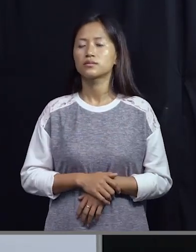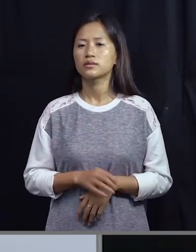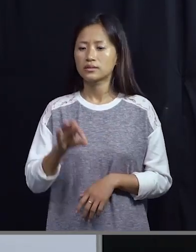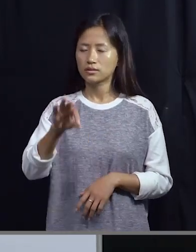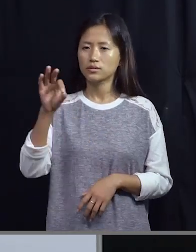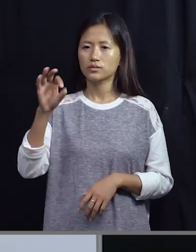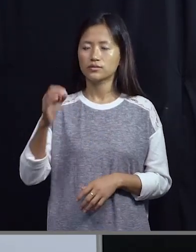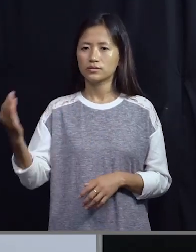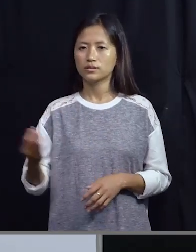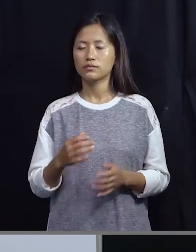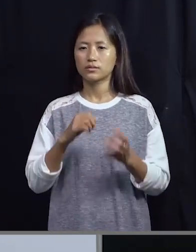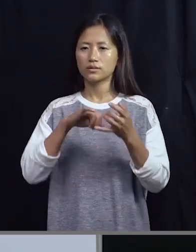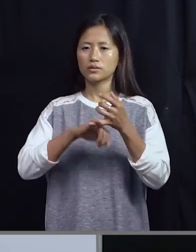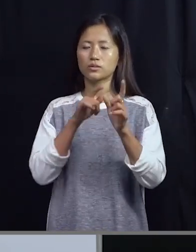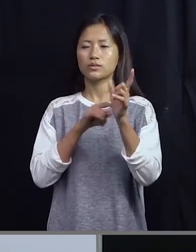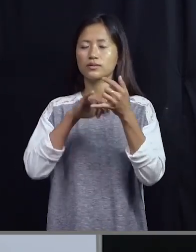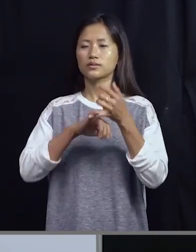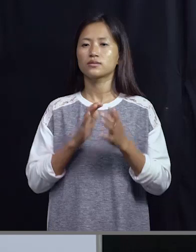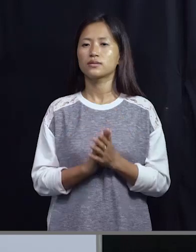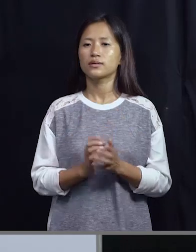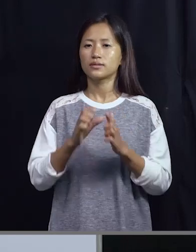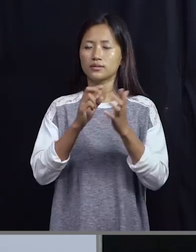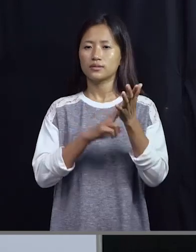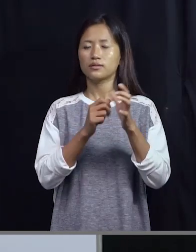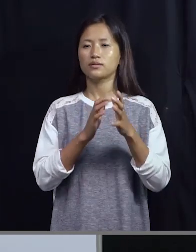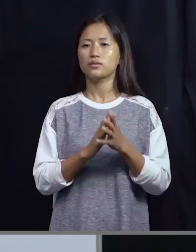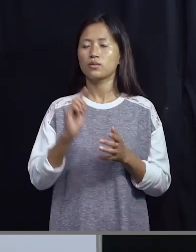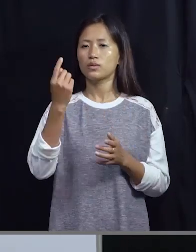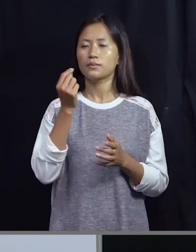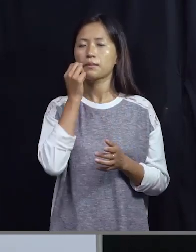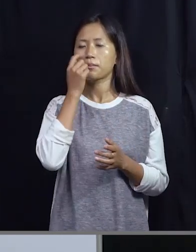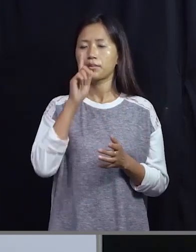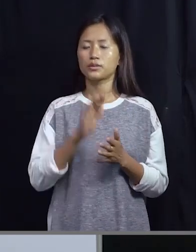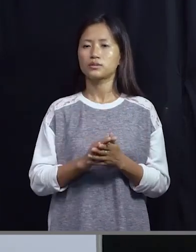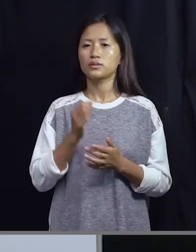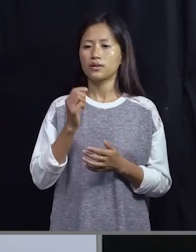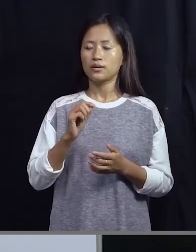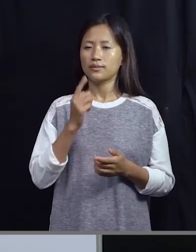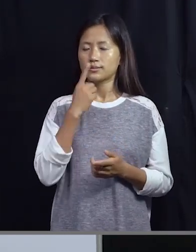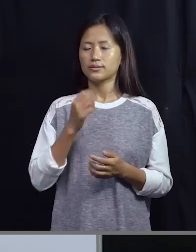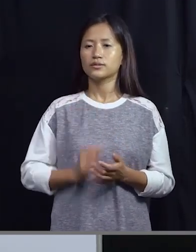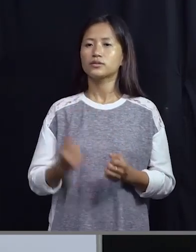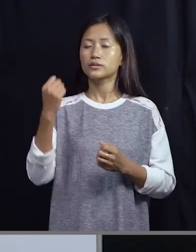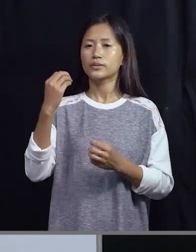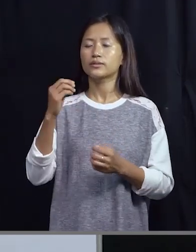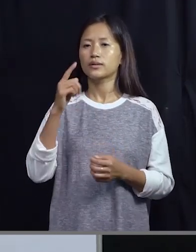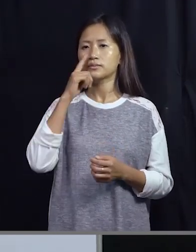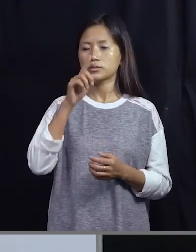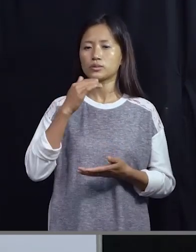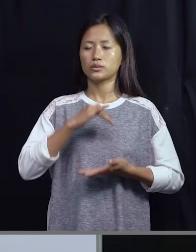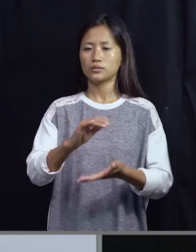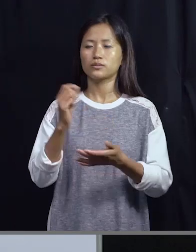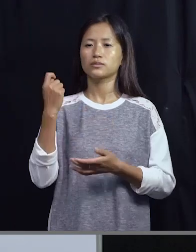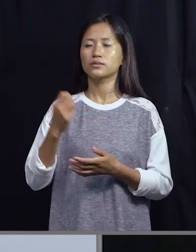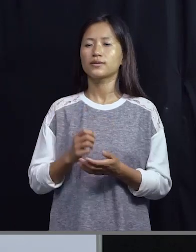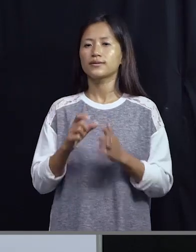each of the newly synthesized DNA molecule consists of one parental strand and one daughter strand, and whereby proving that